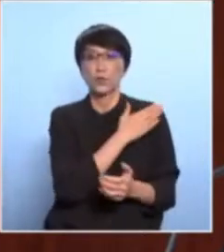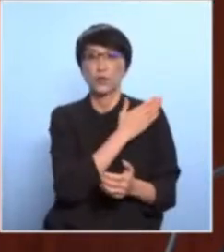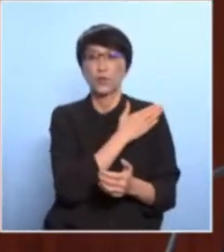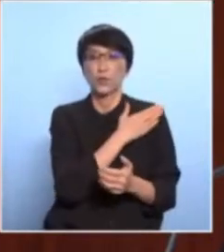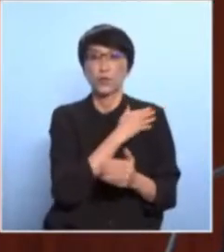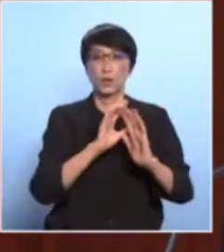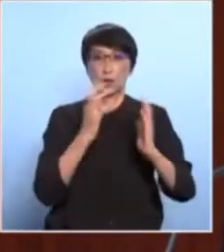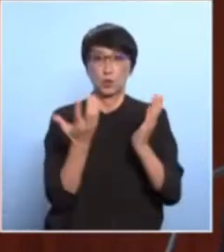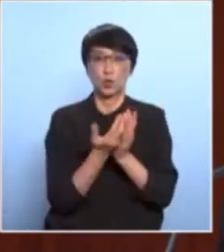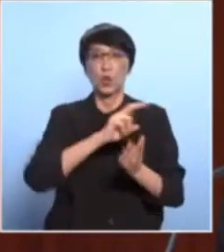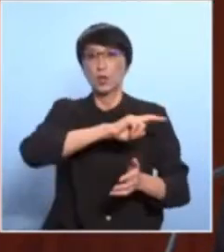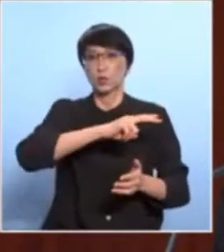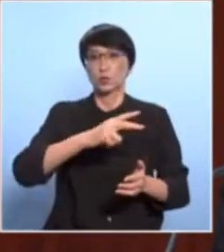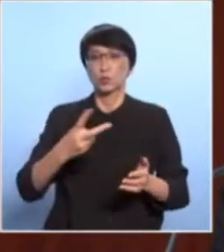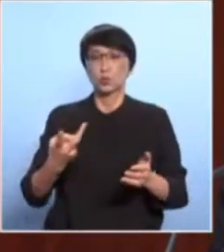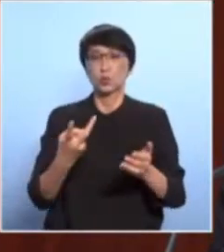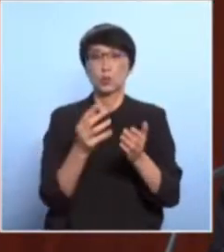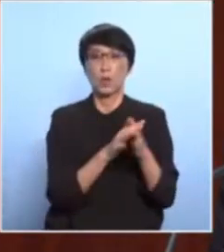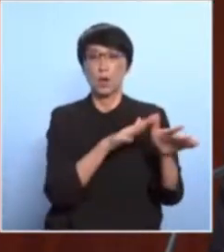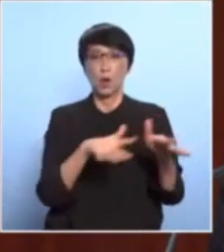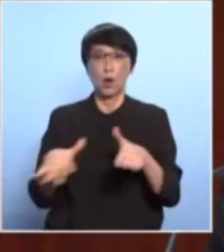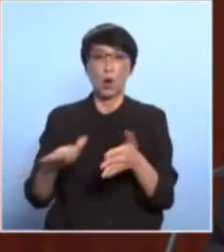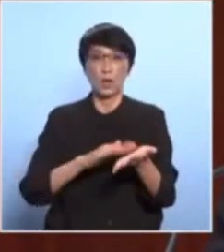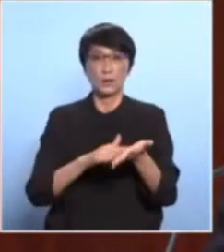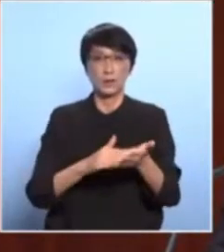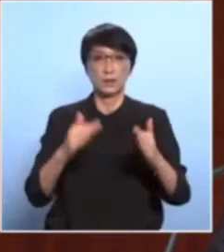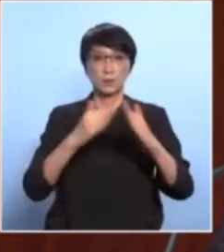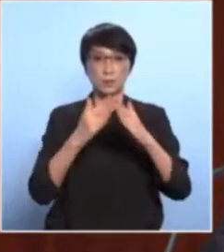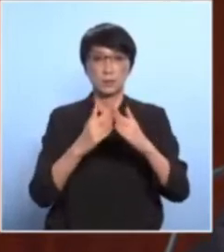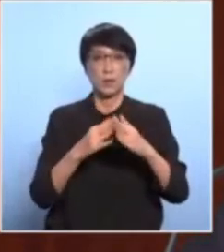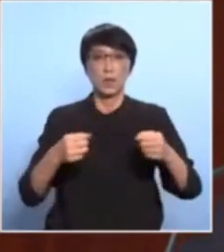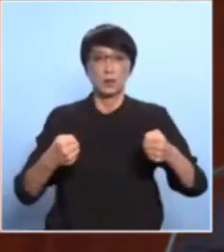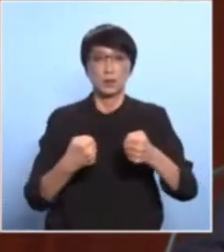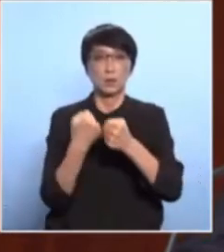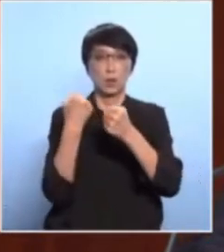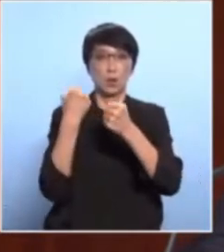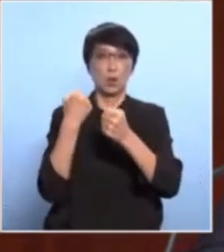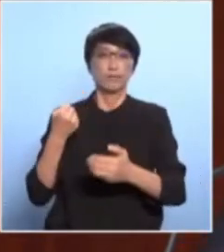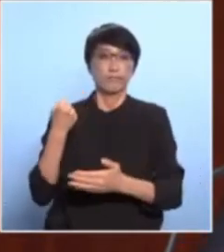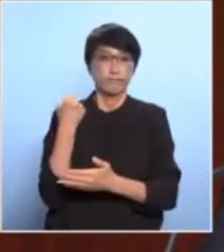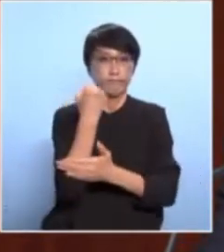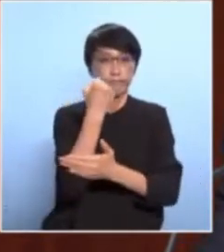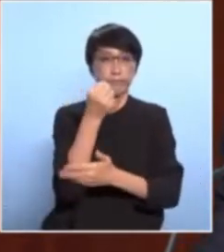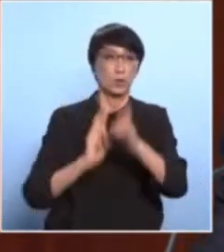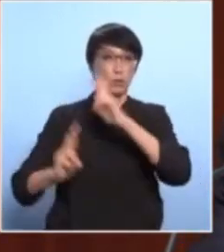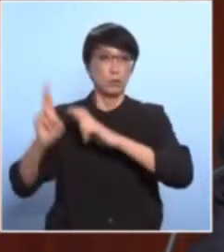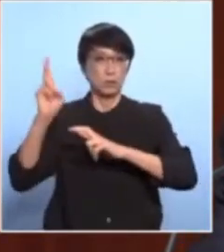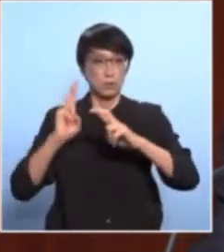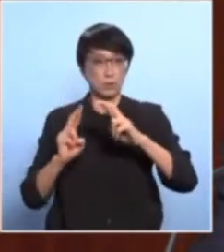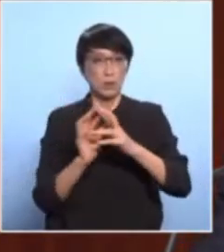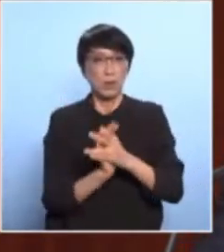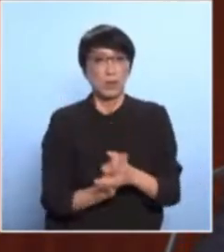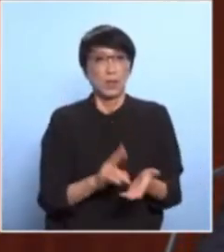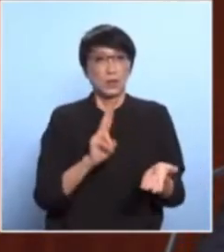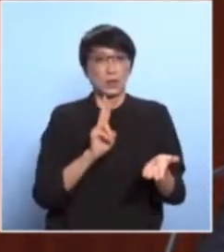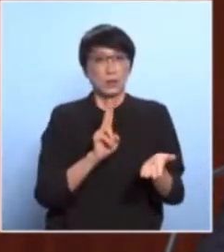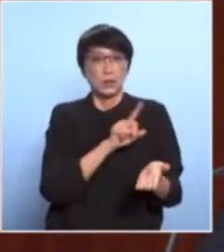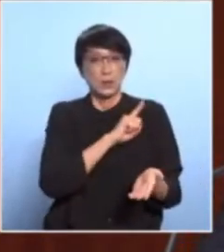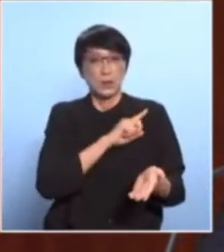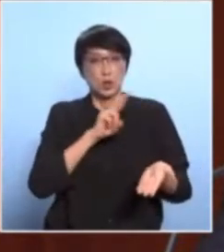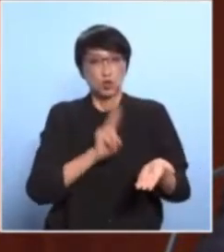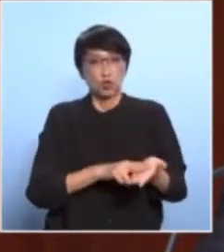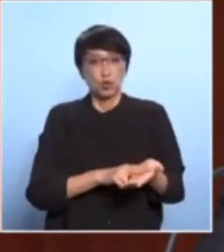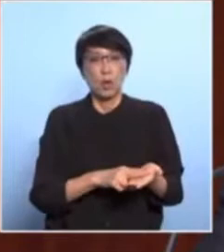and Coastal Defense. It will focus on the history of the War of Resistance to cultivate a stronger sense of